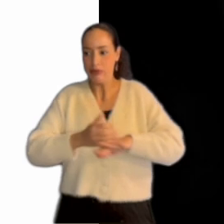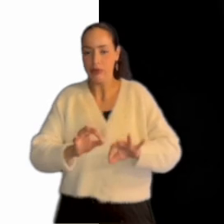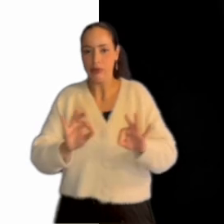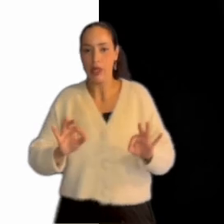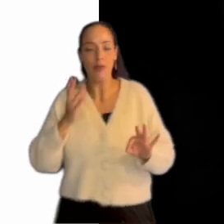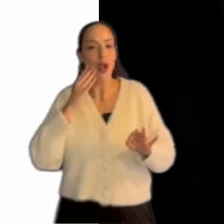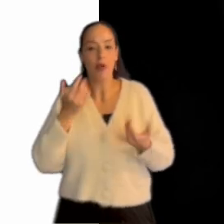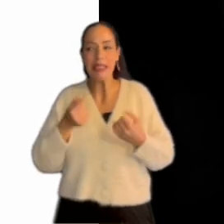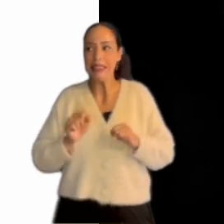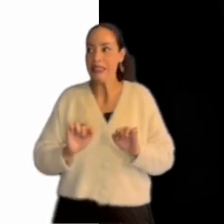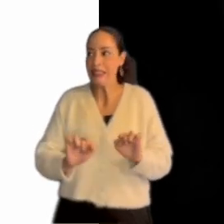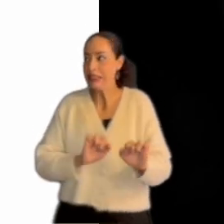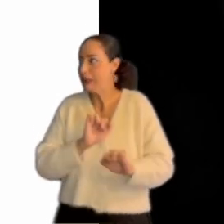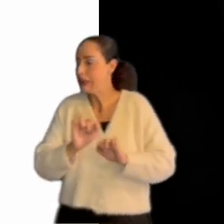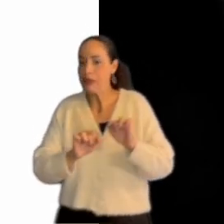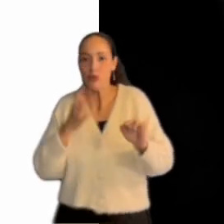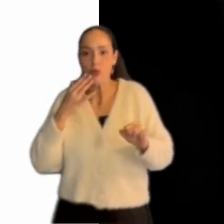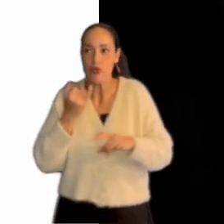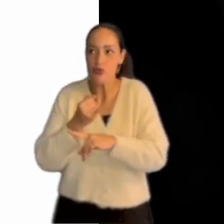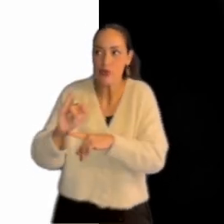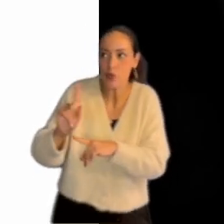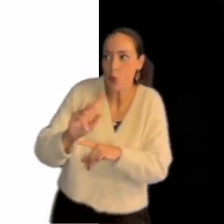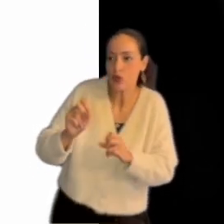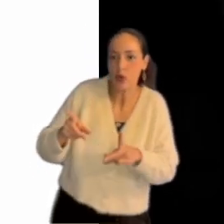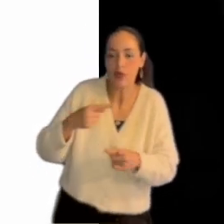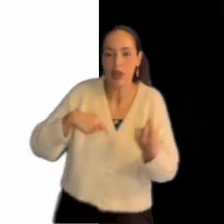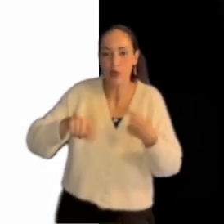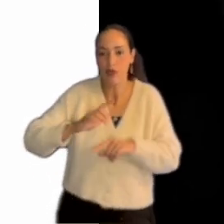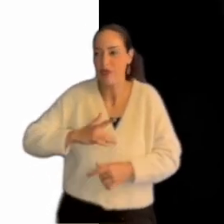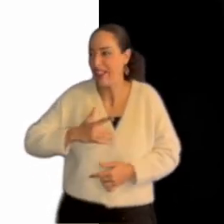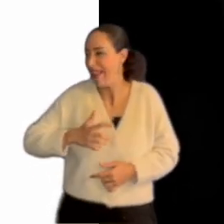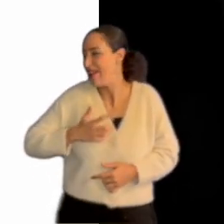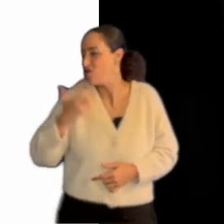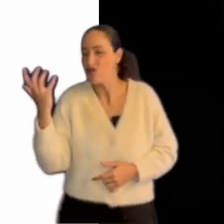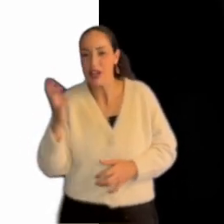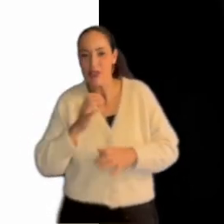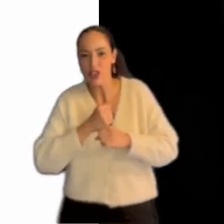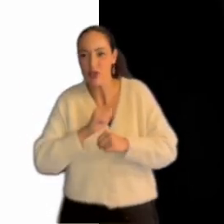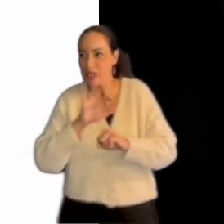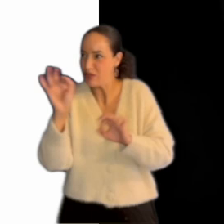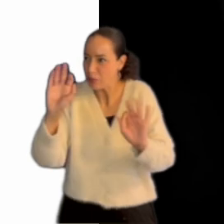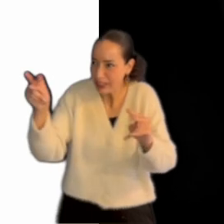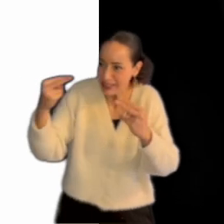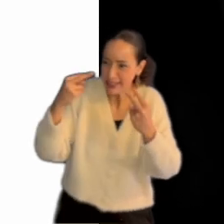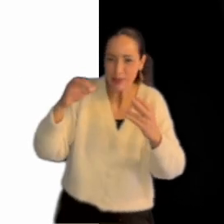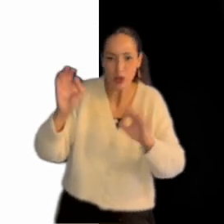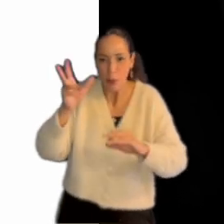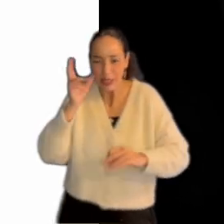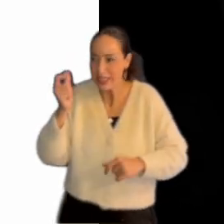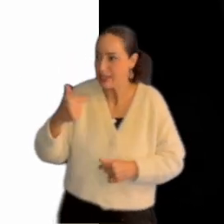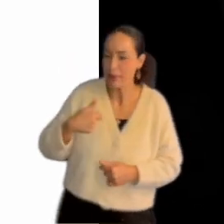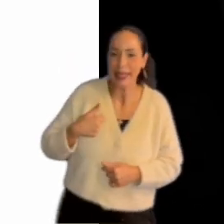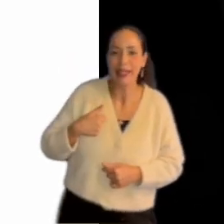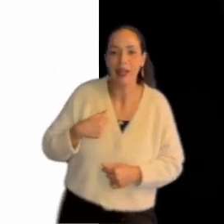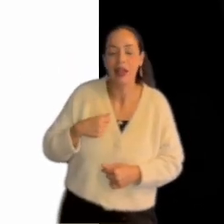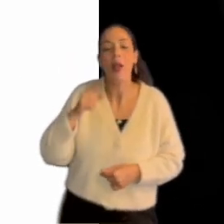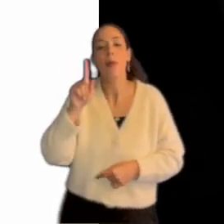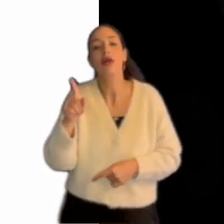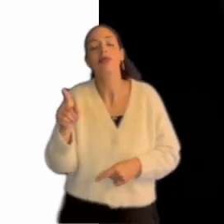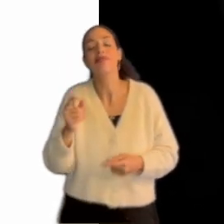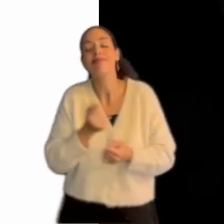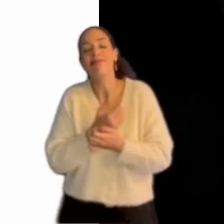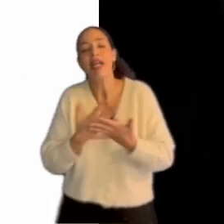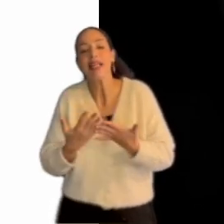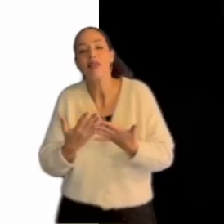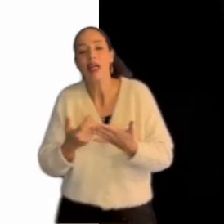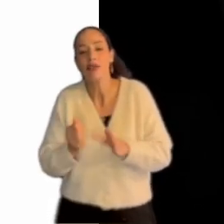frustrated, unseen and unheard. Most of us work in contexts where organisational culture and the very nature of our work demands our whole selves, the